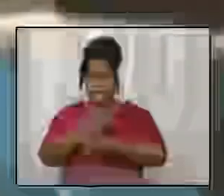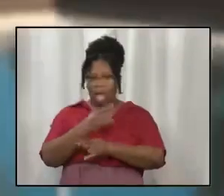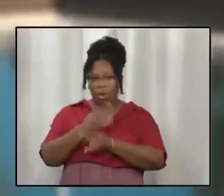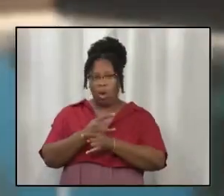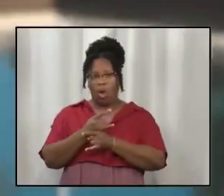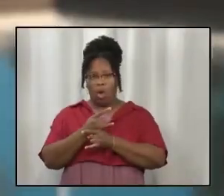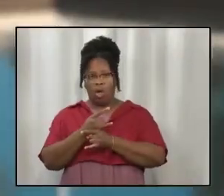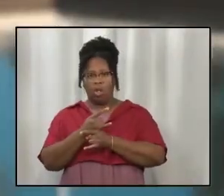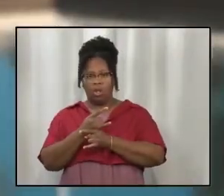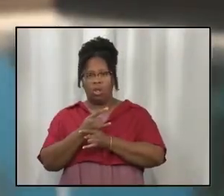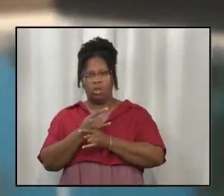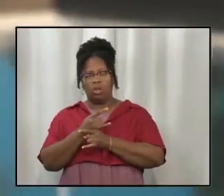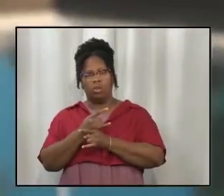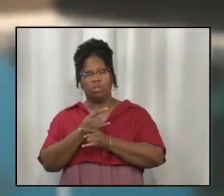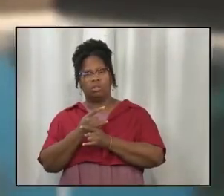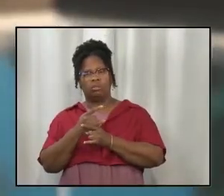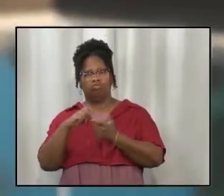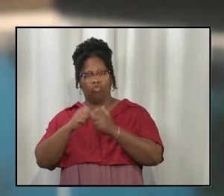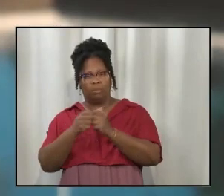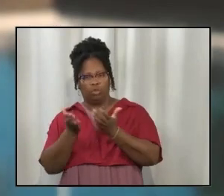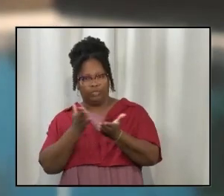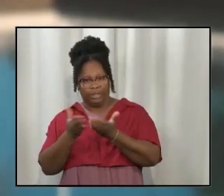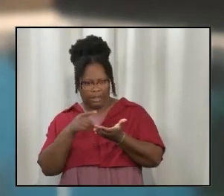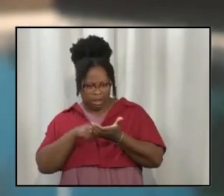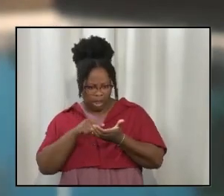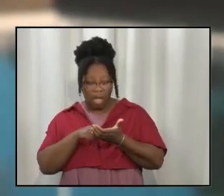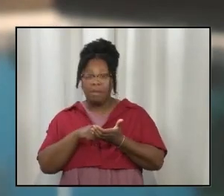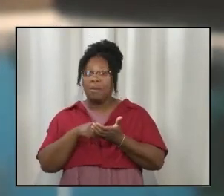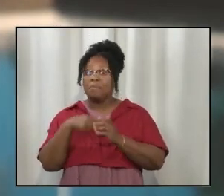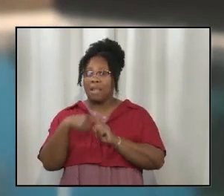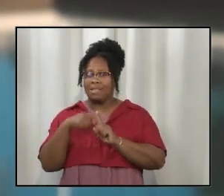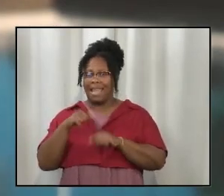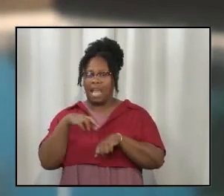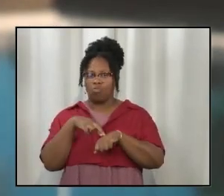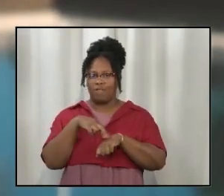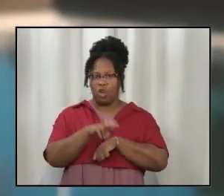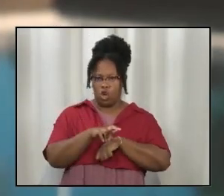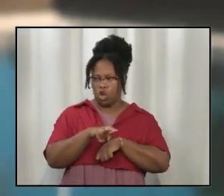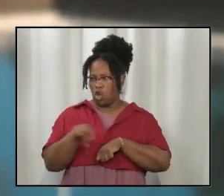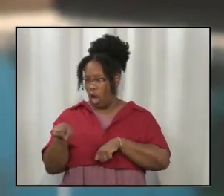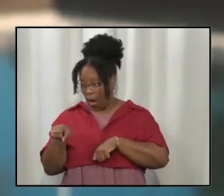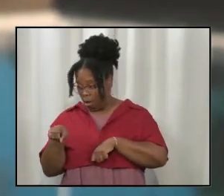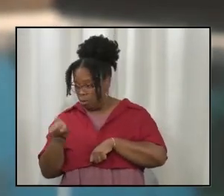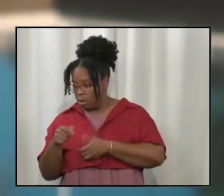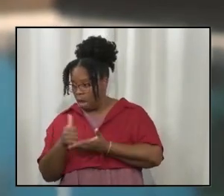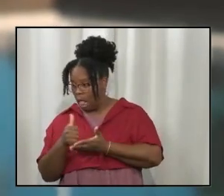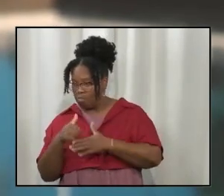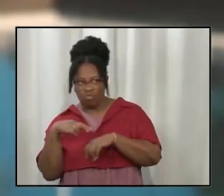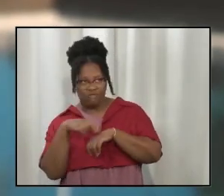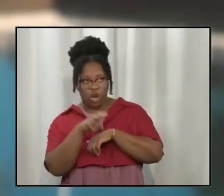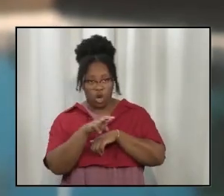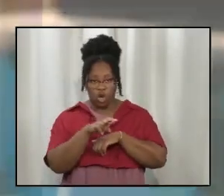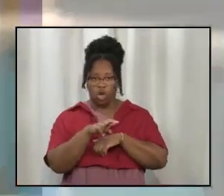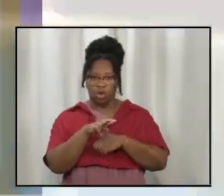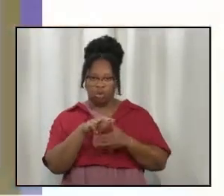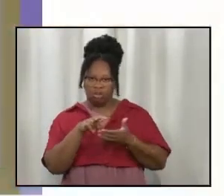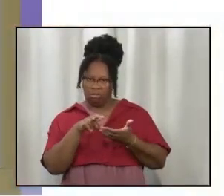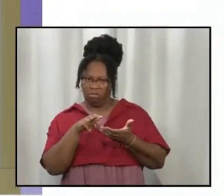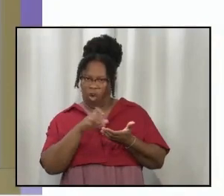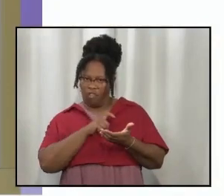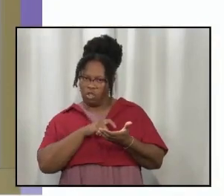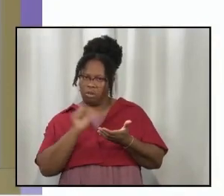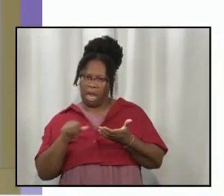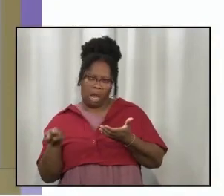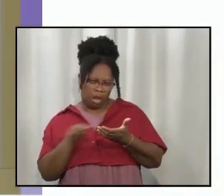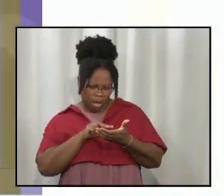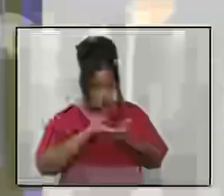locally. They also have the ability to refer someone. And on the screen is the actual field that an officer would see when they want